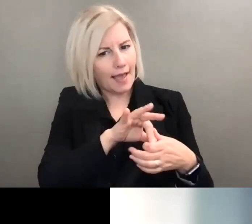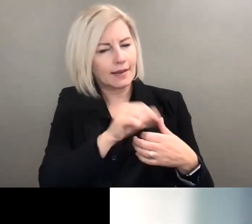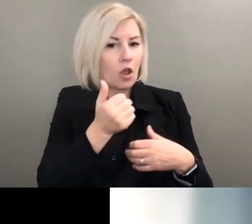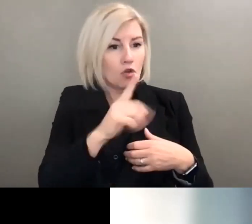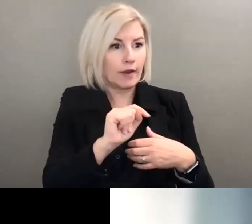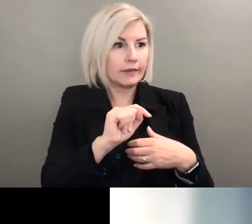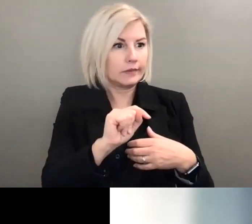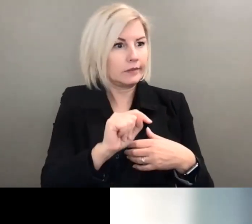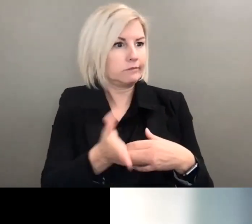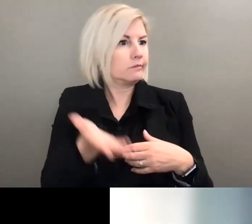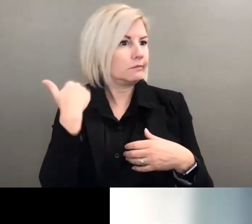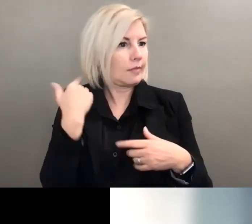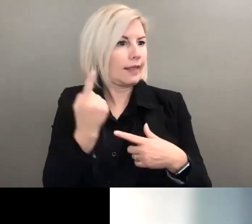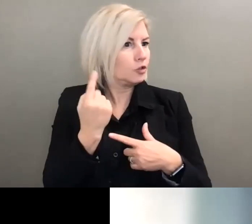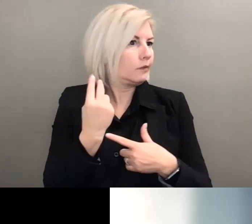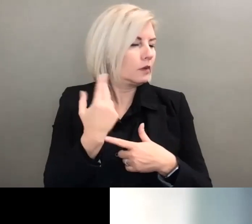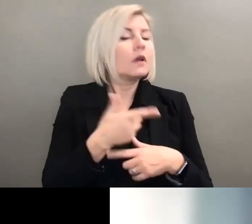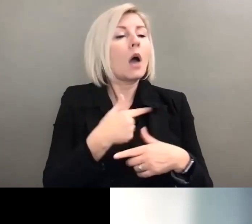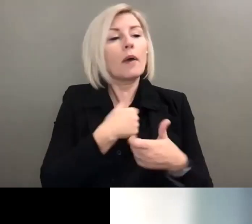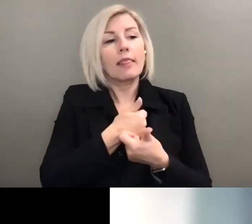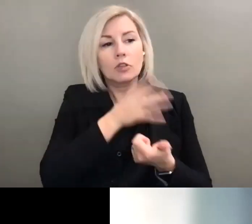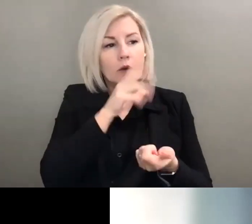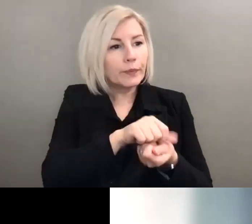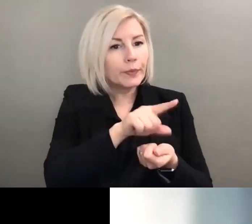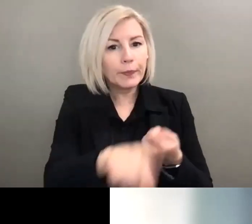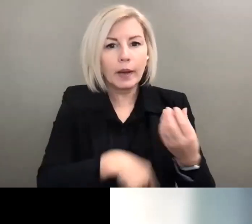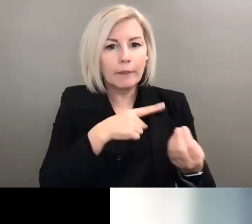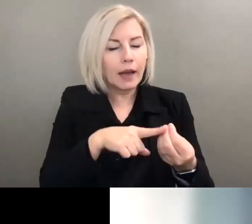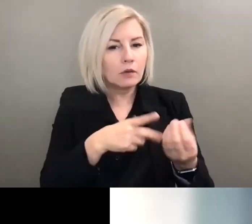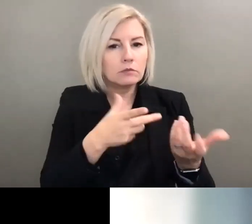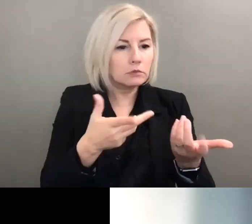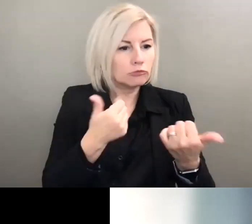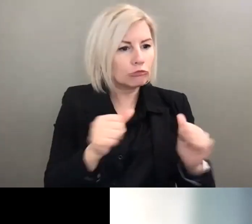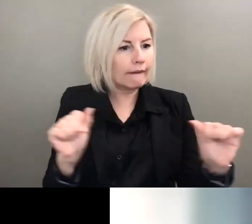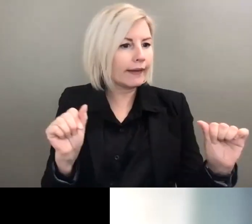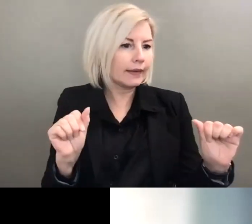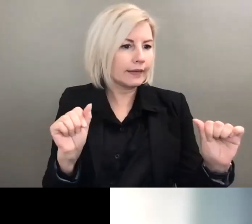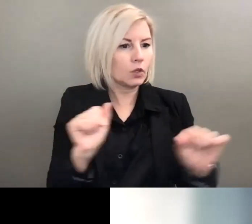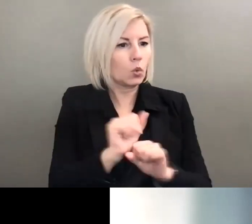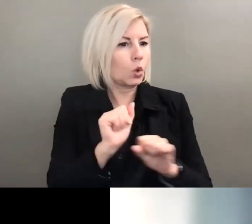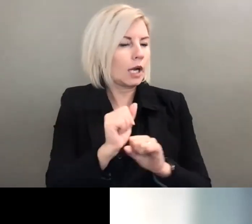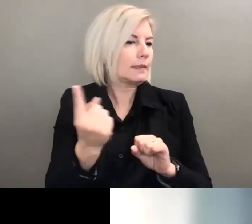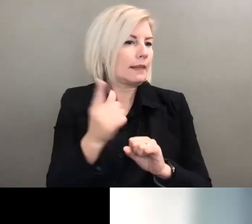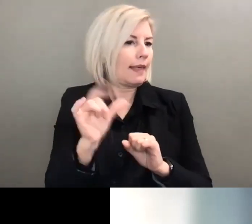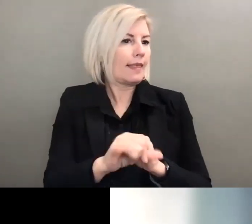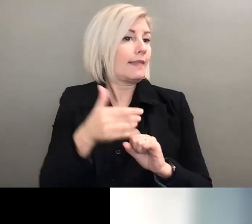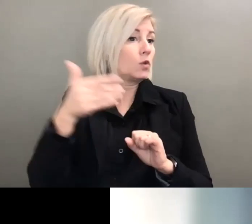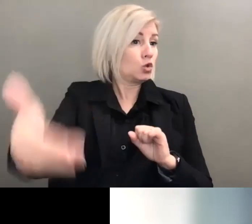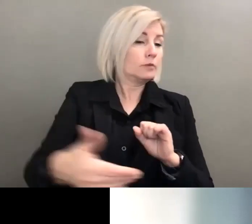this past fiscal year. I'd love to talk with you about, trying to, work on something like that in the future.